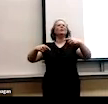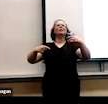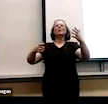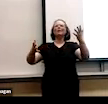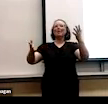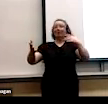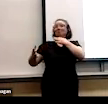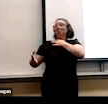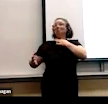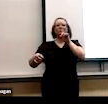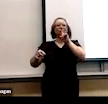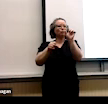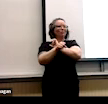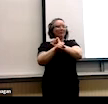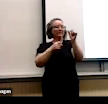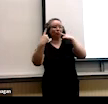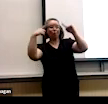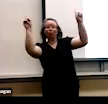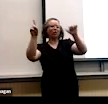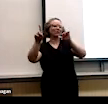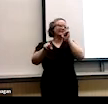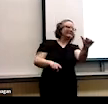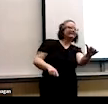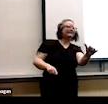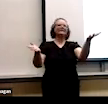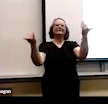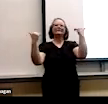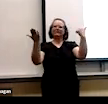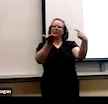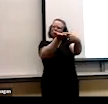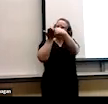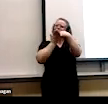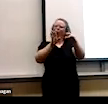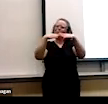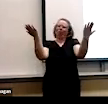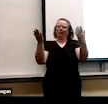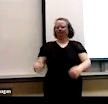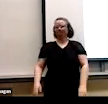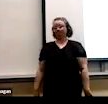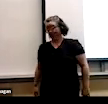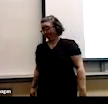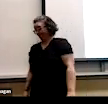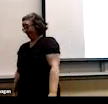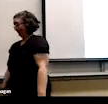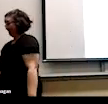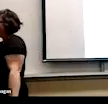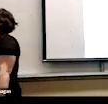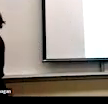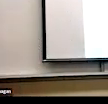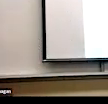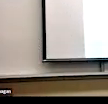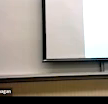found, what solutions you haven't found, because maybe some of us in the room have other suggestions for you.